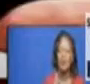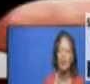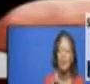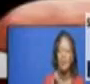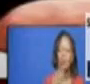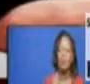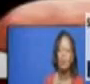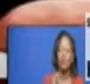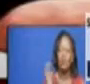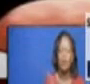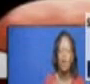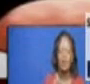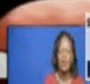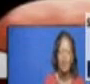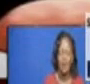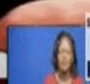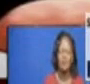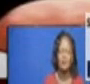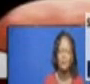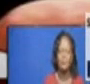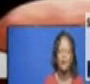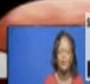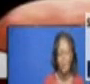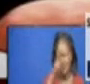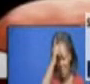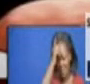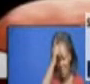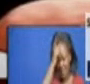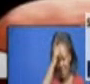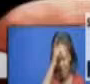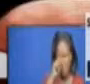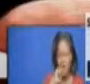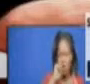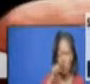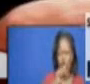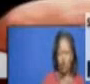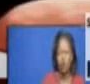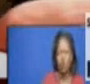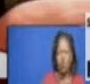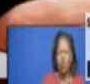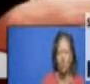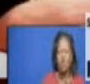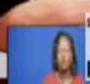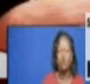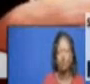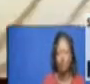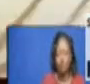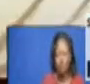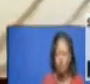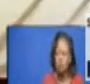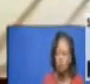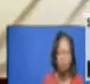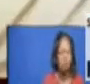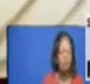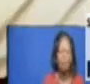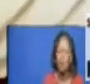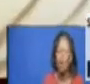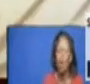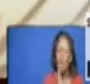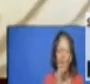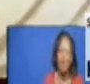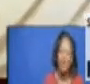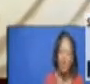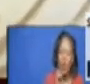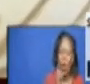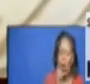to encourage other girls from the village going to school even without shoes today, maybe no water in their homes,